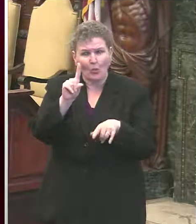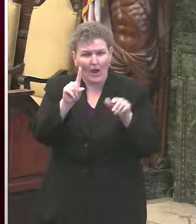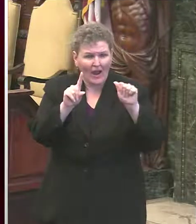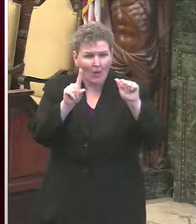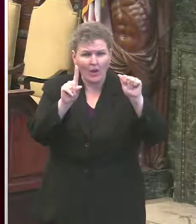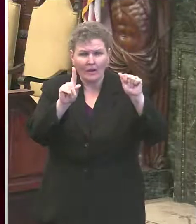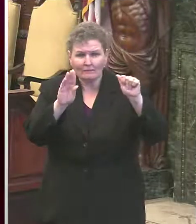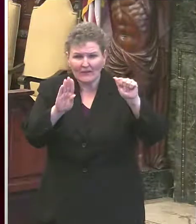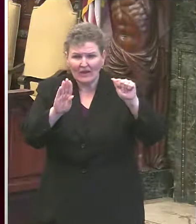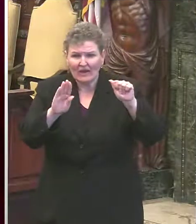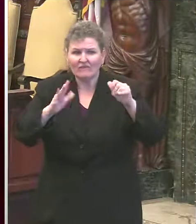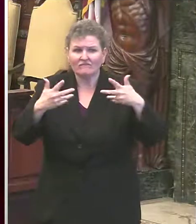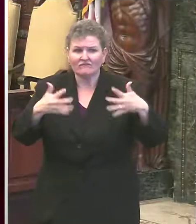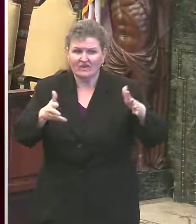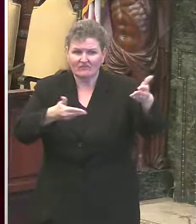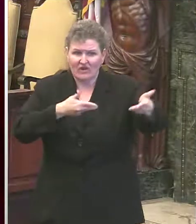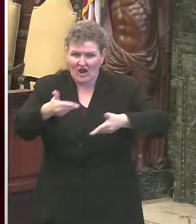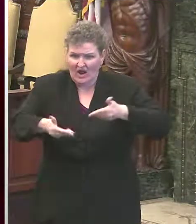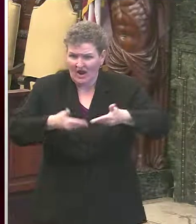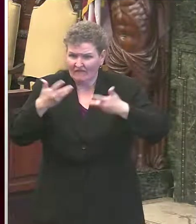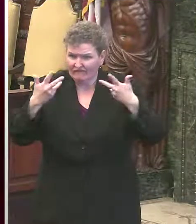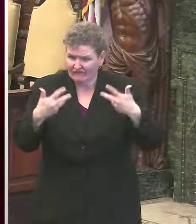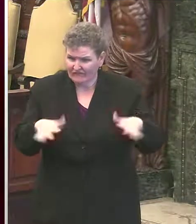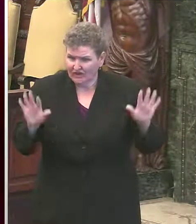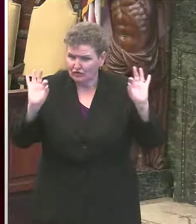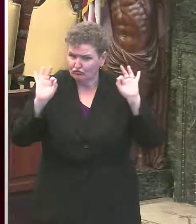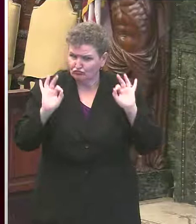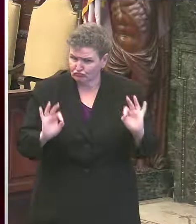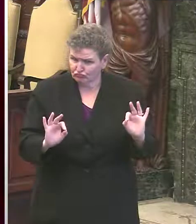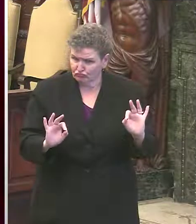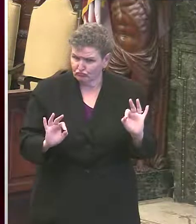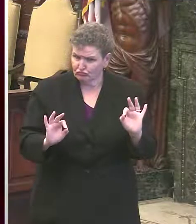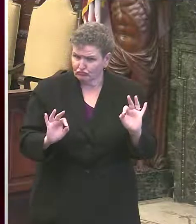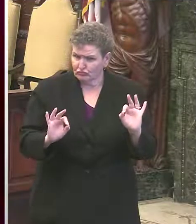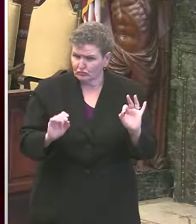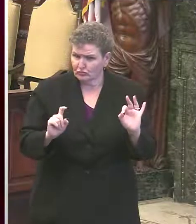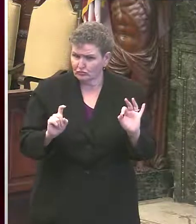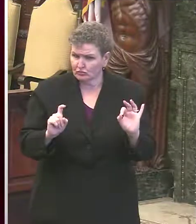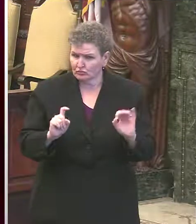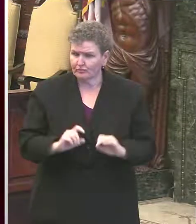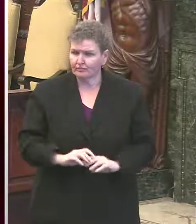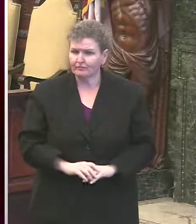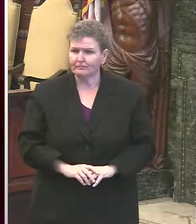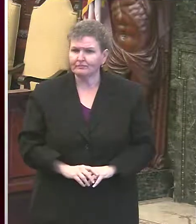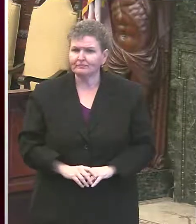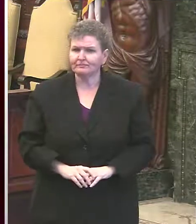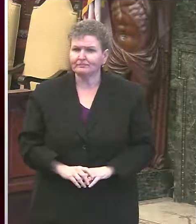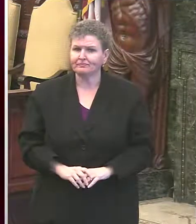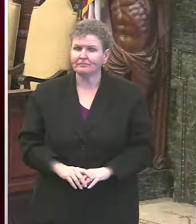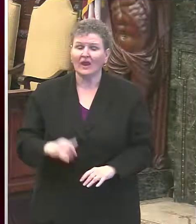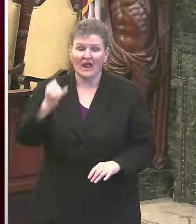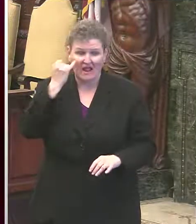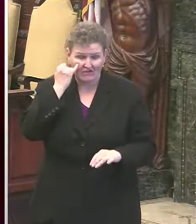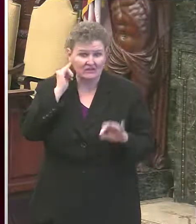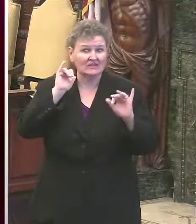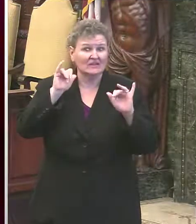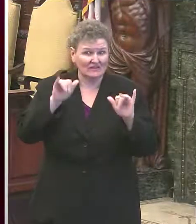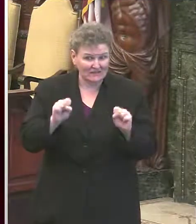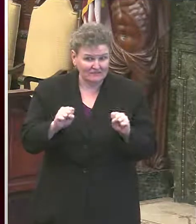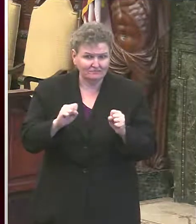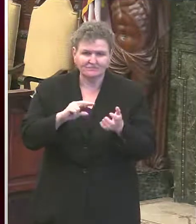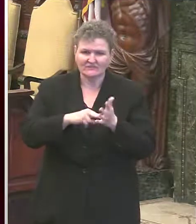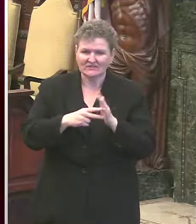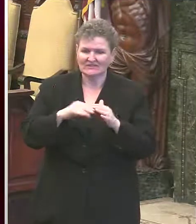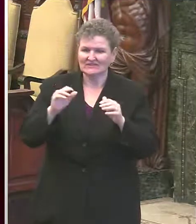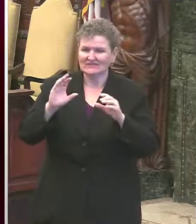been invited to make an appointment at this time. Obviously, that doesn't mean that they've all gotten one, but it seems if this is true that the city is sort of catching up